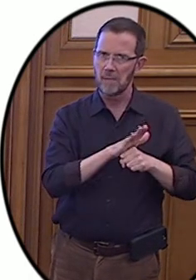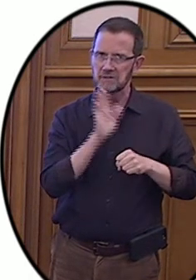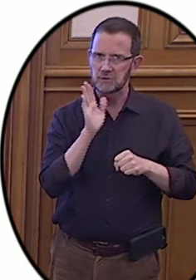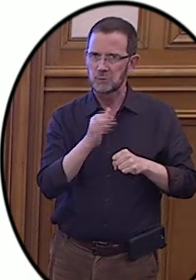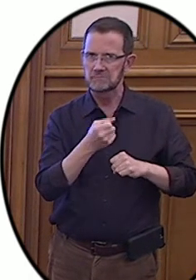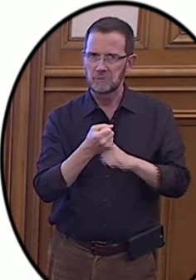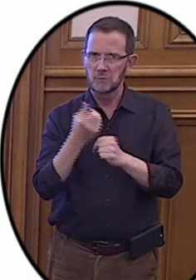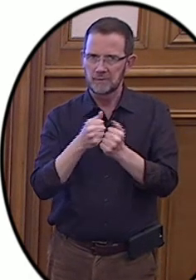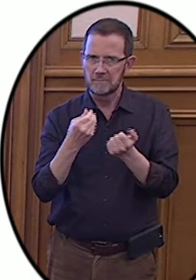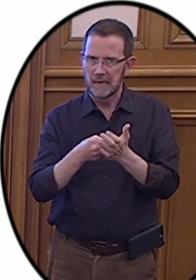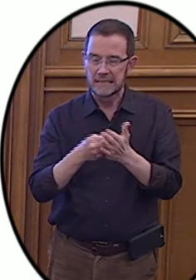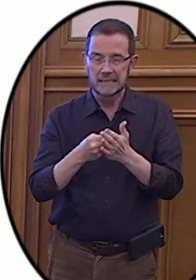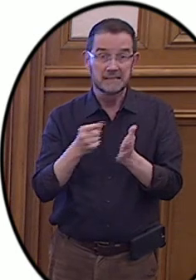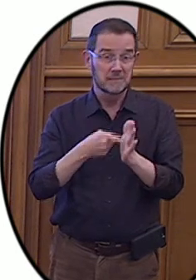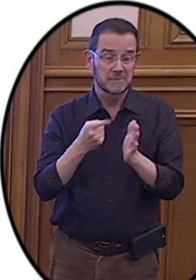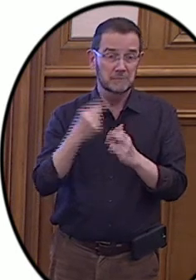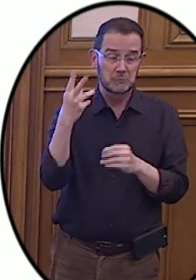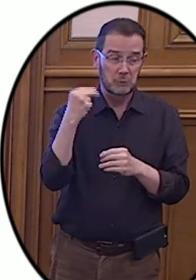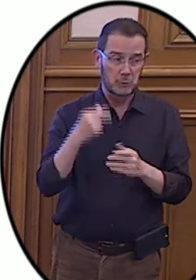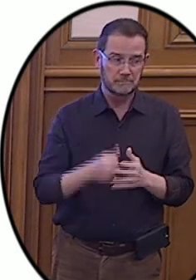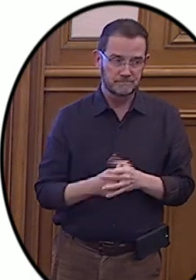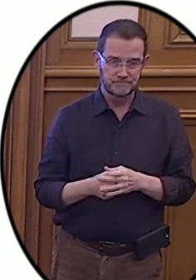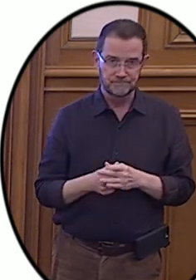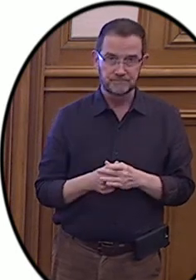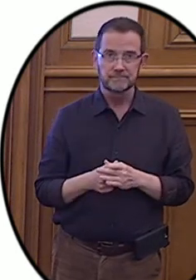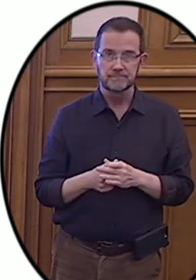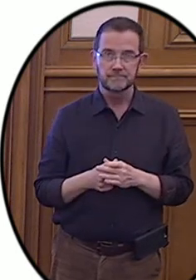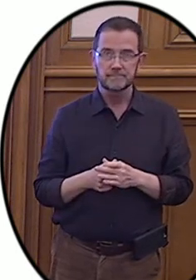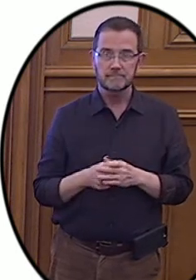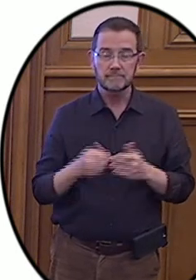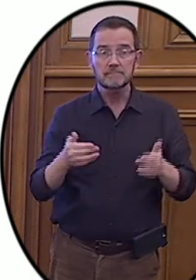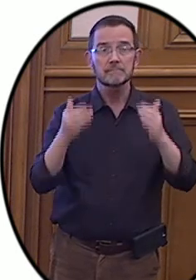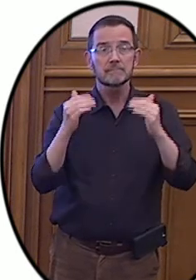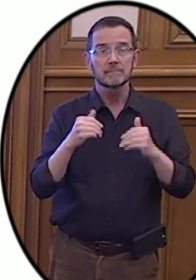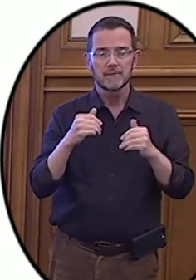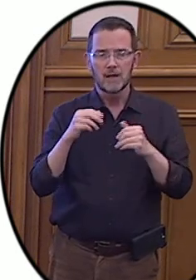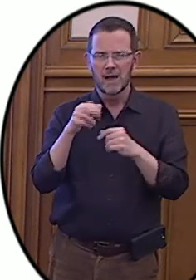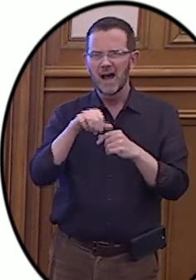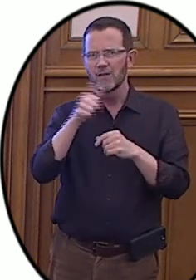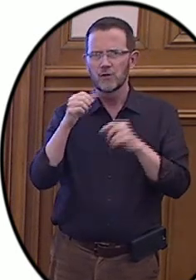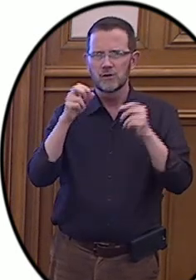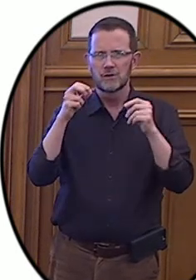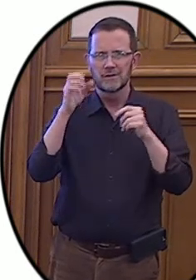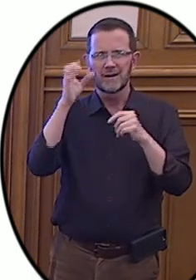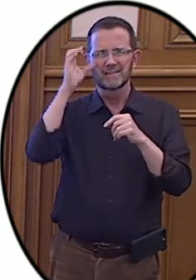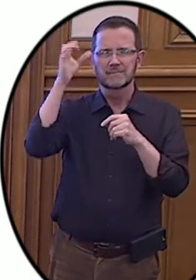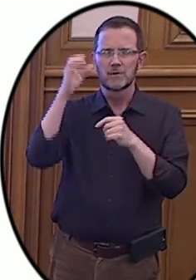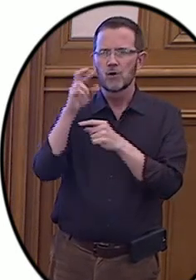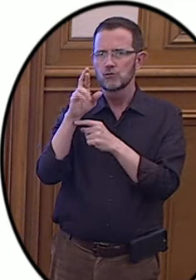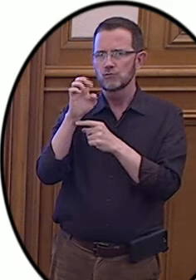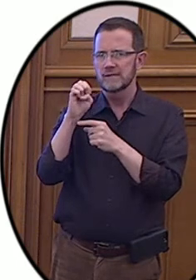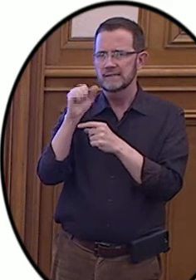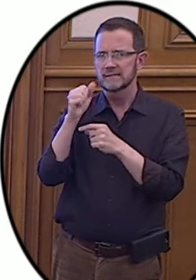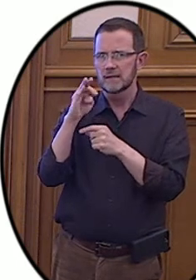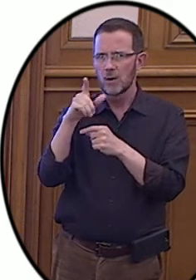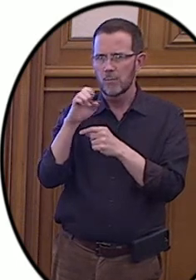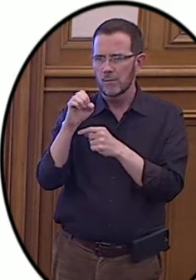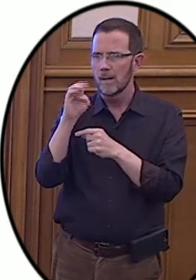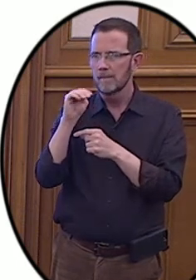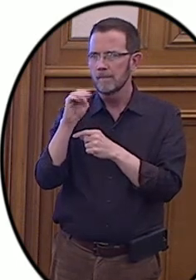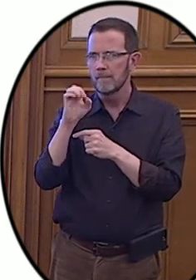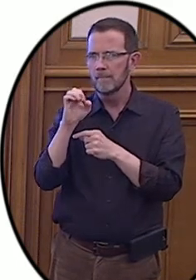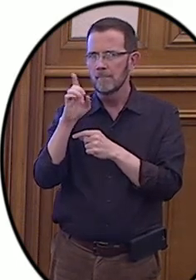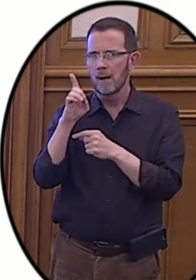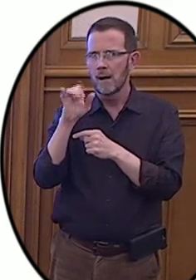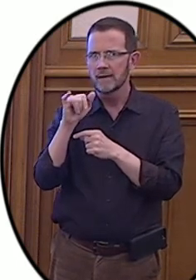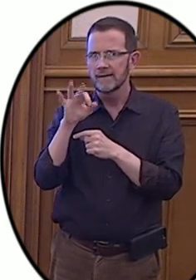Next, I want to cover the concept of reasonable modification, which refers to physical